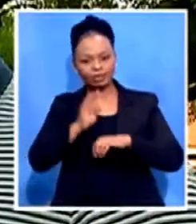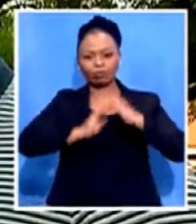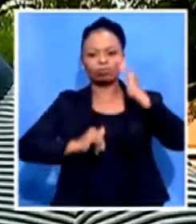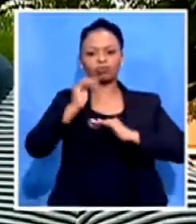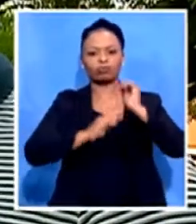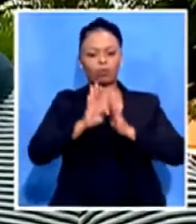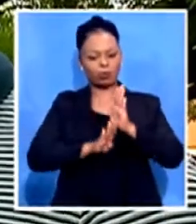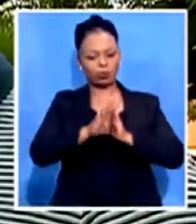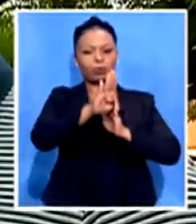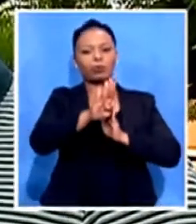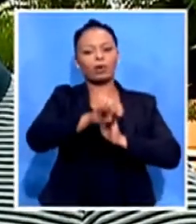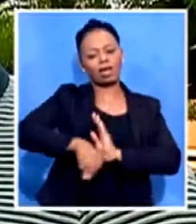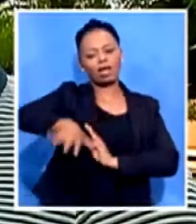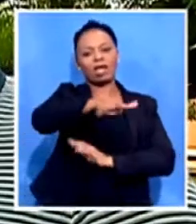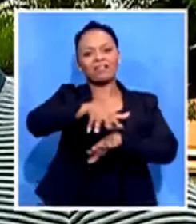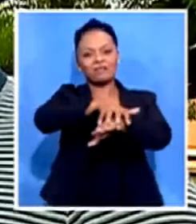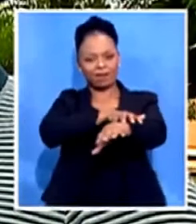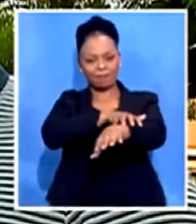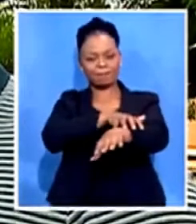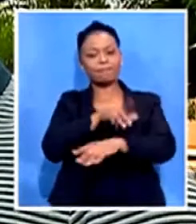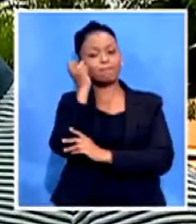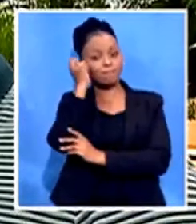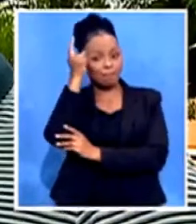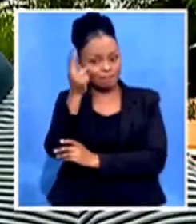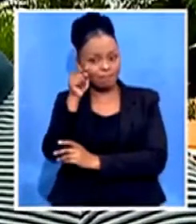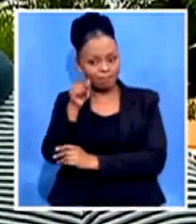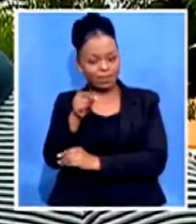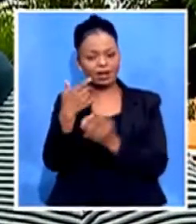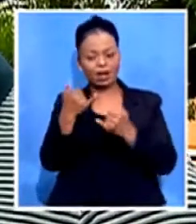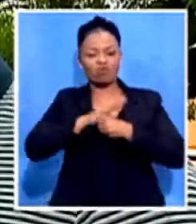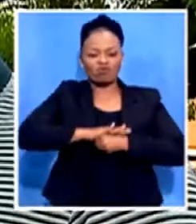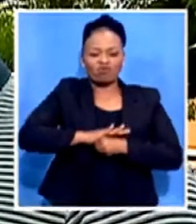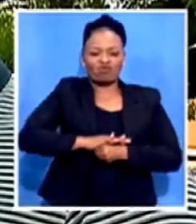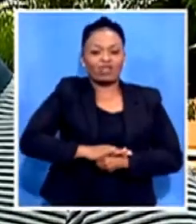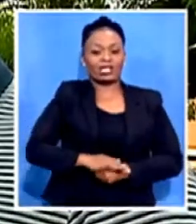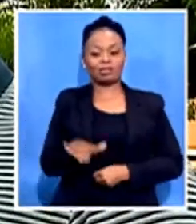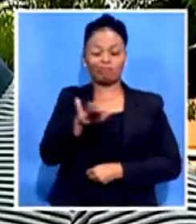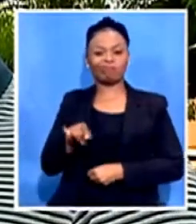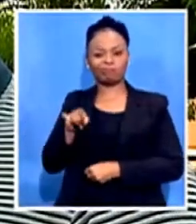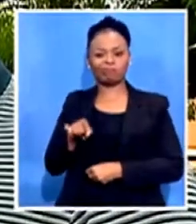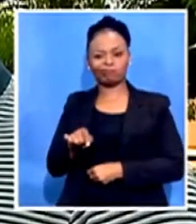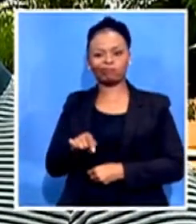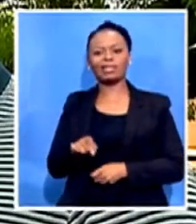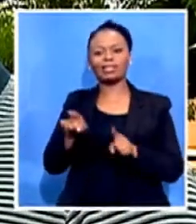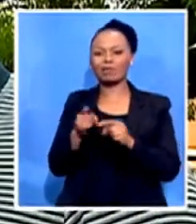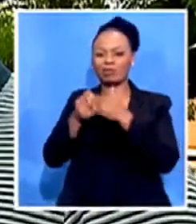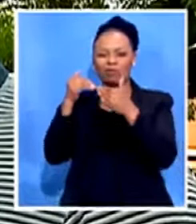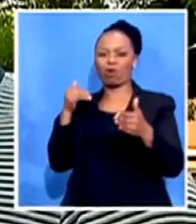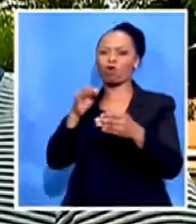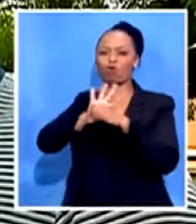the fiscus is under enormous pressure, even in a pre-COVID scenario. So the way in which we